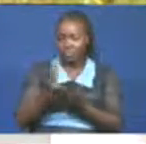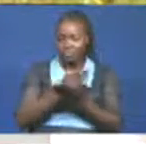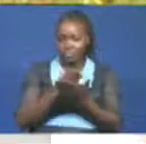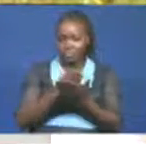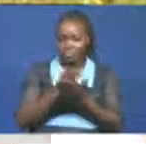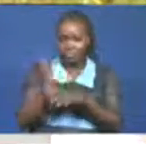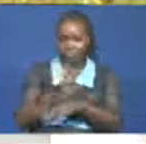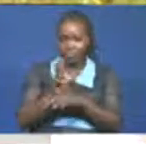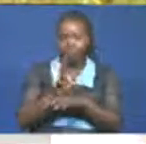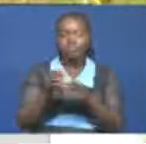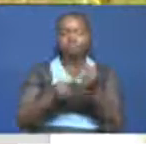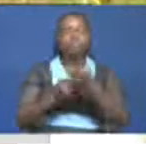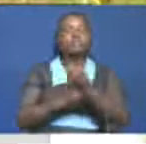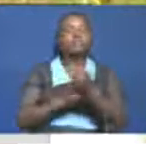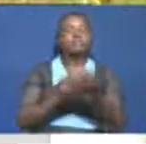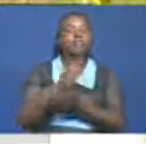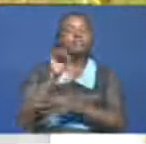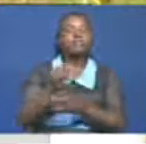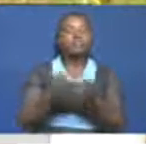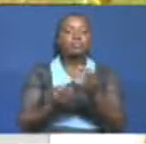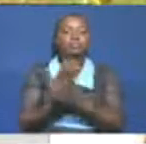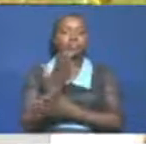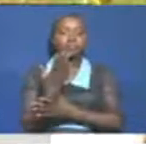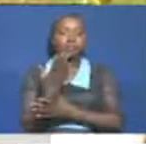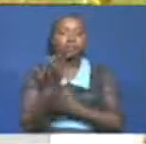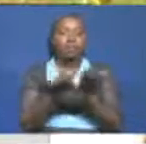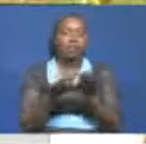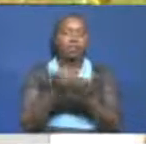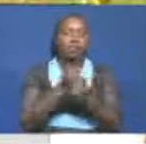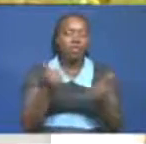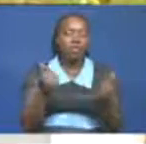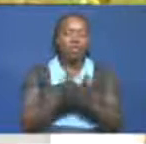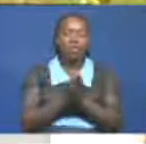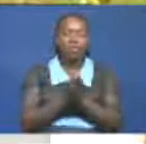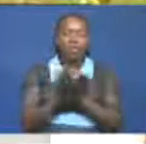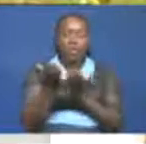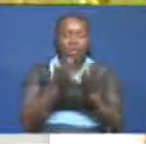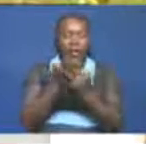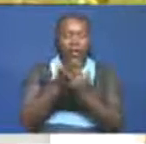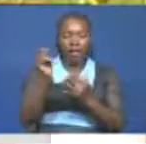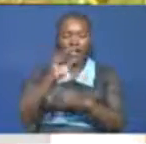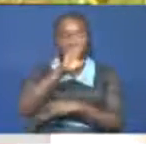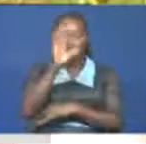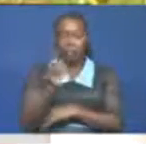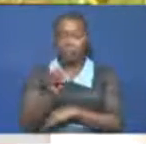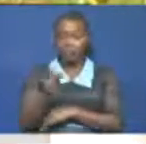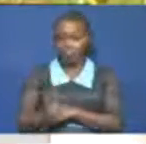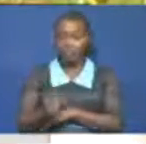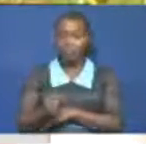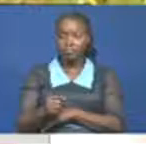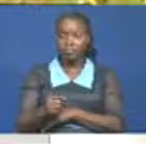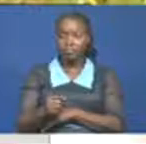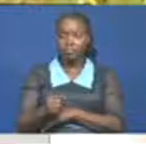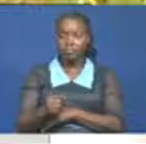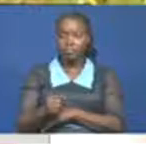and complement to ensure that we grow the trade. Currently, trade between Kenya and South Africa